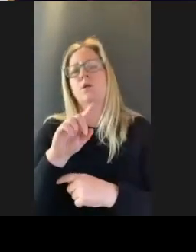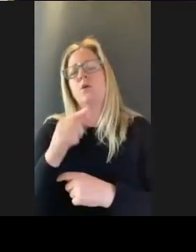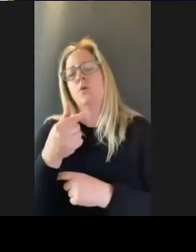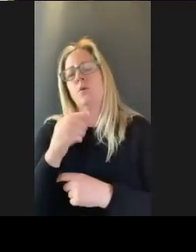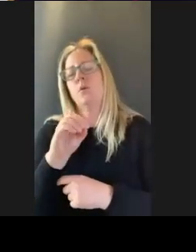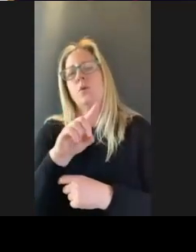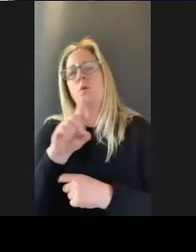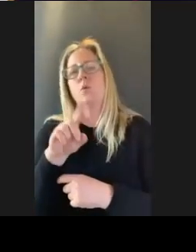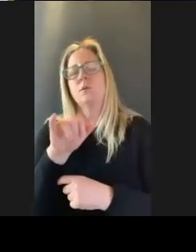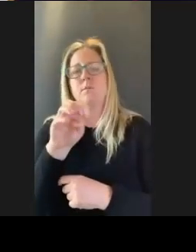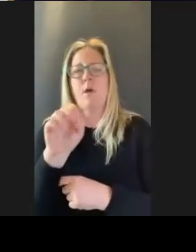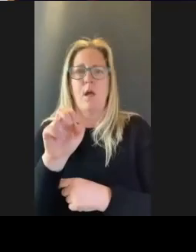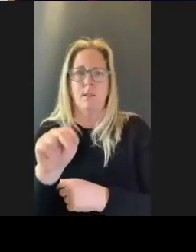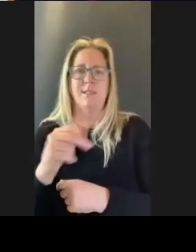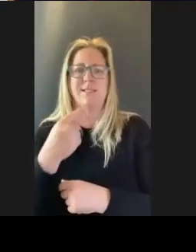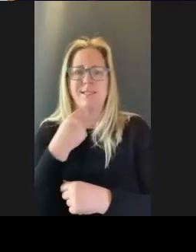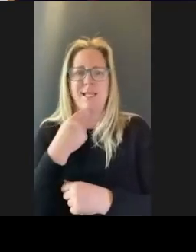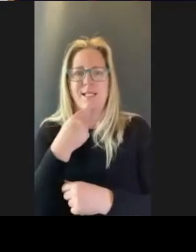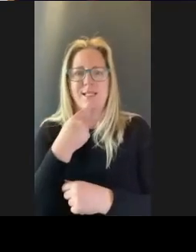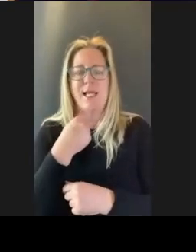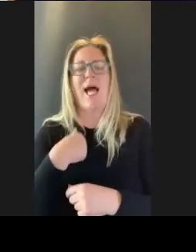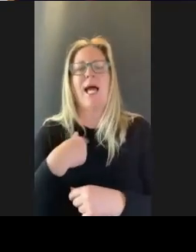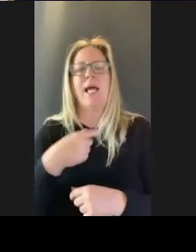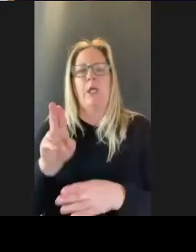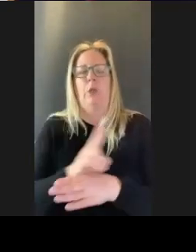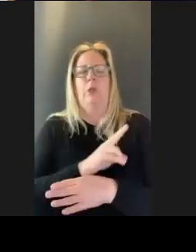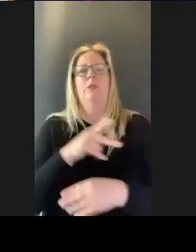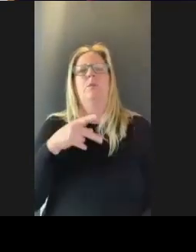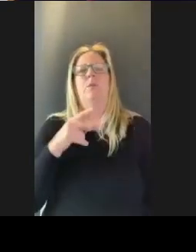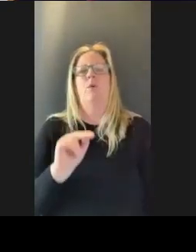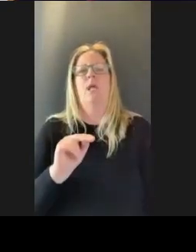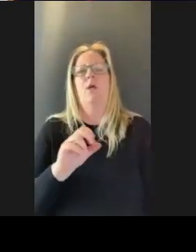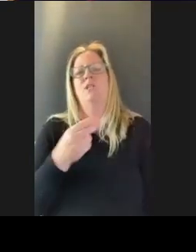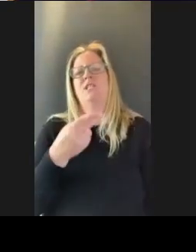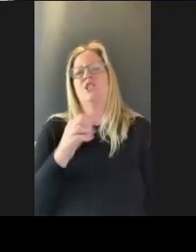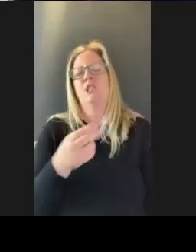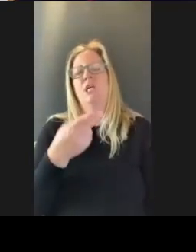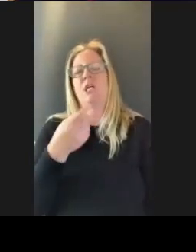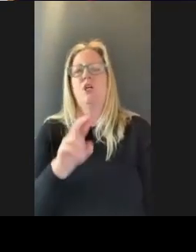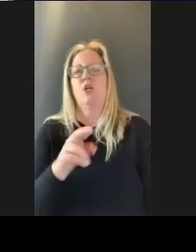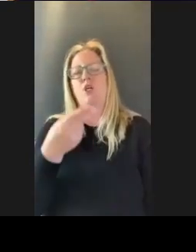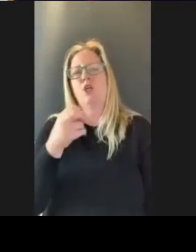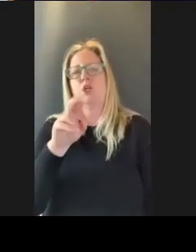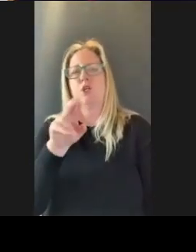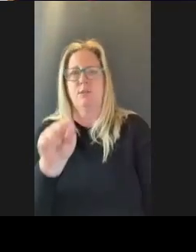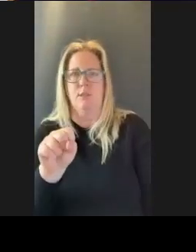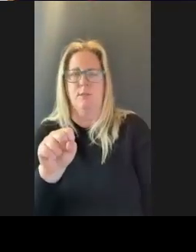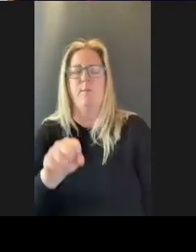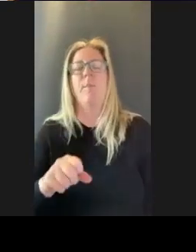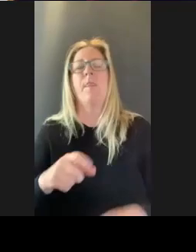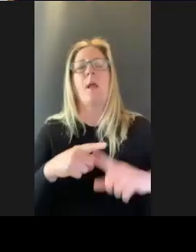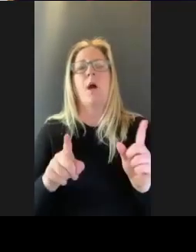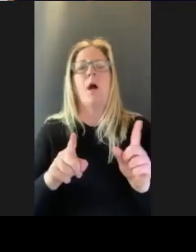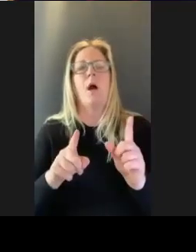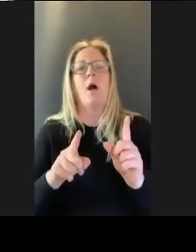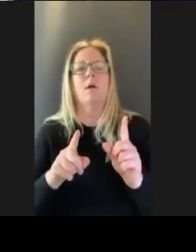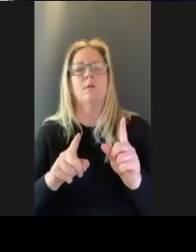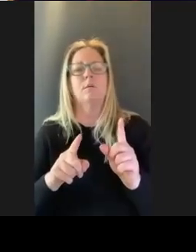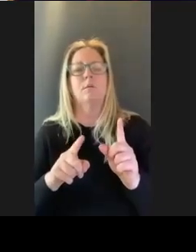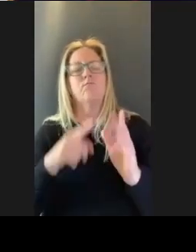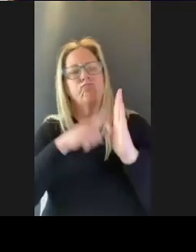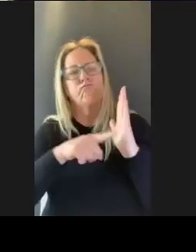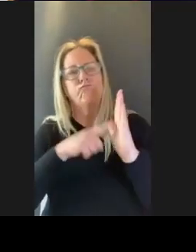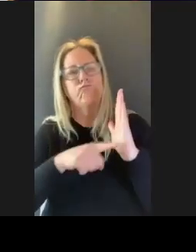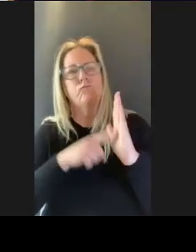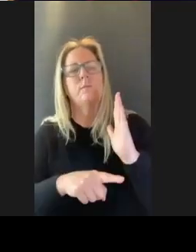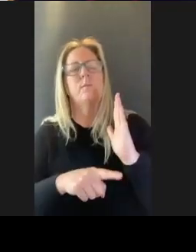Lucetto-Wynn, and I use the pronouns she, her, hers. And so in looking at what we know based on data provided by the Centers for